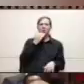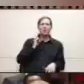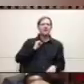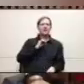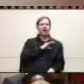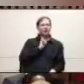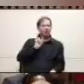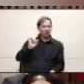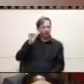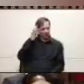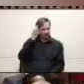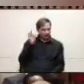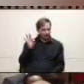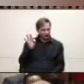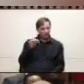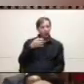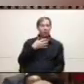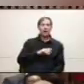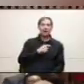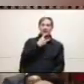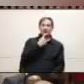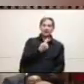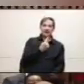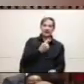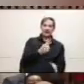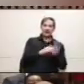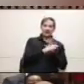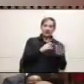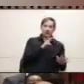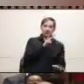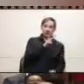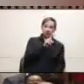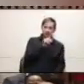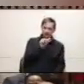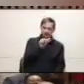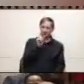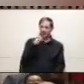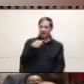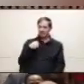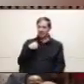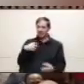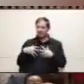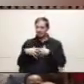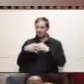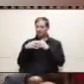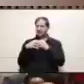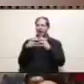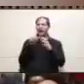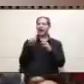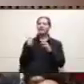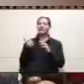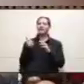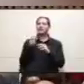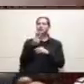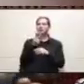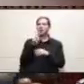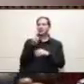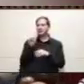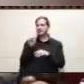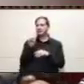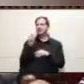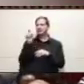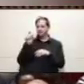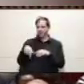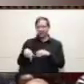as they want to invoke 216, there must be a way of creating another form of 216 to make people pay